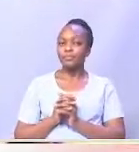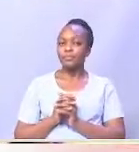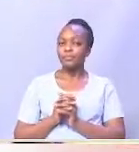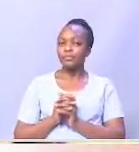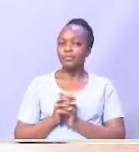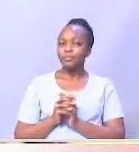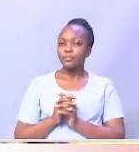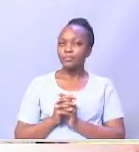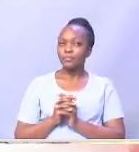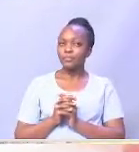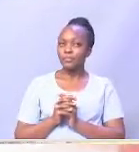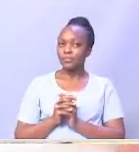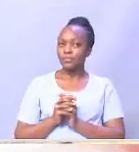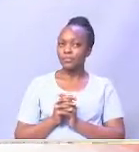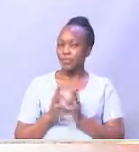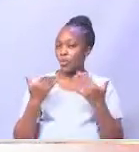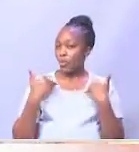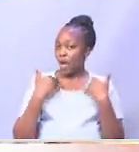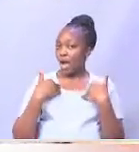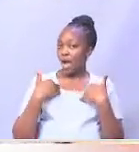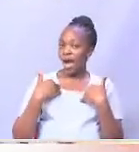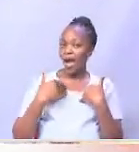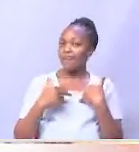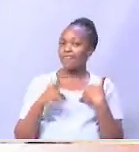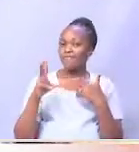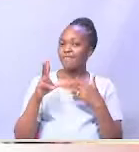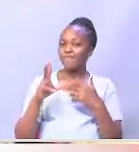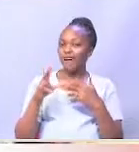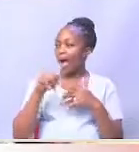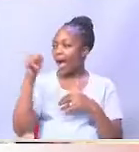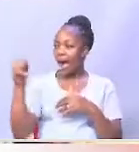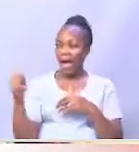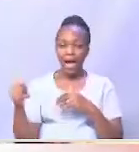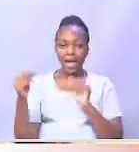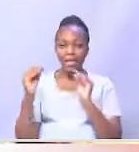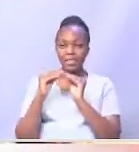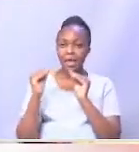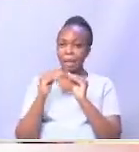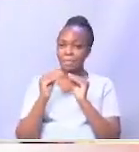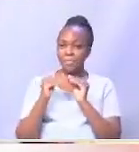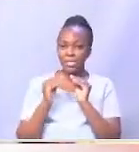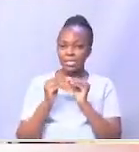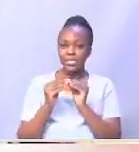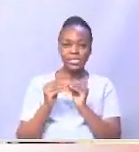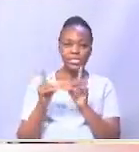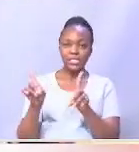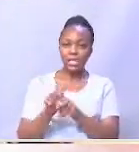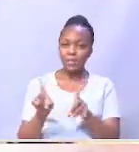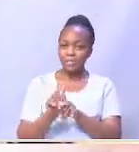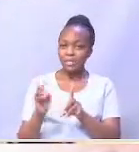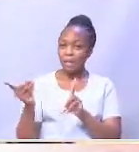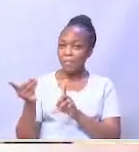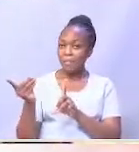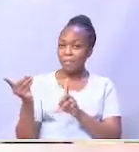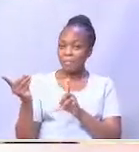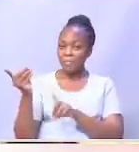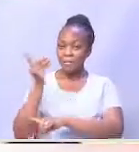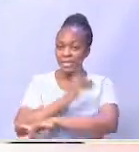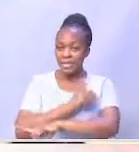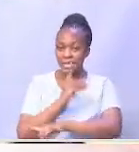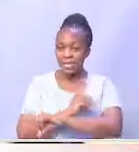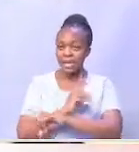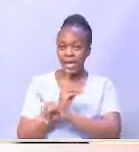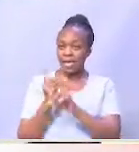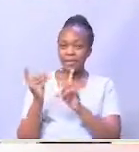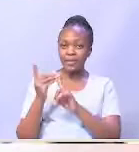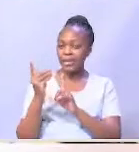There shall be no any other gathering on 31st of December.